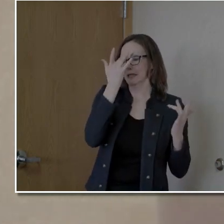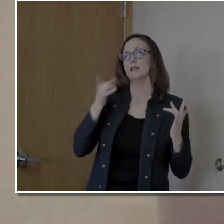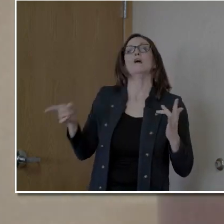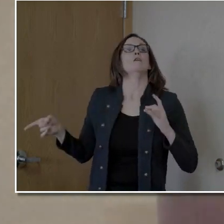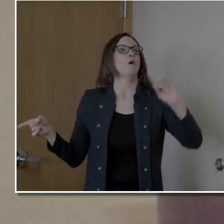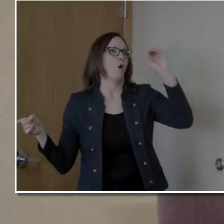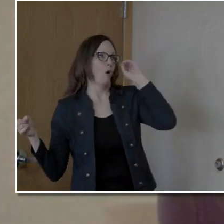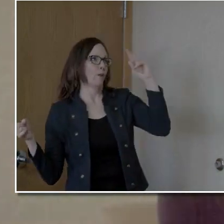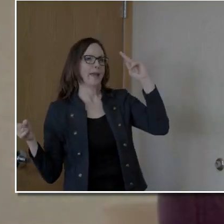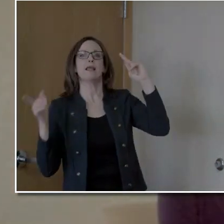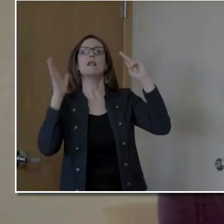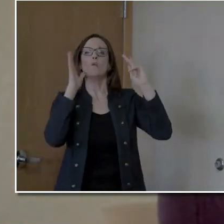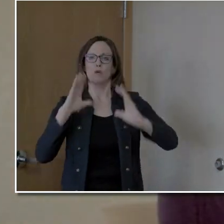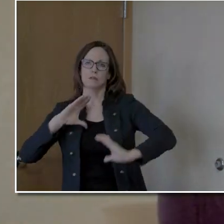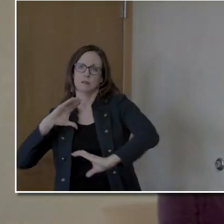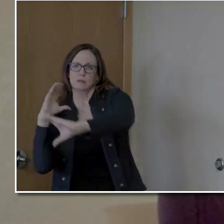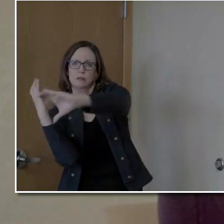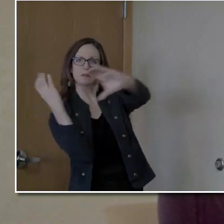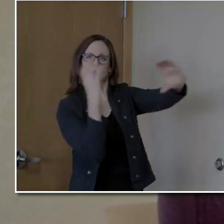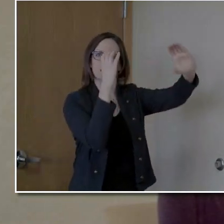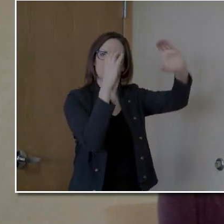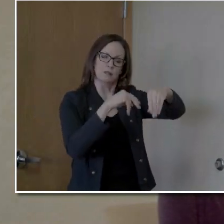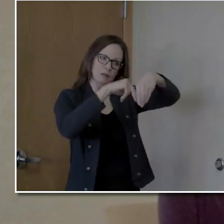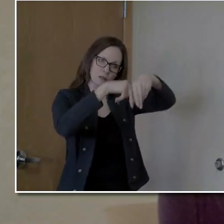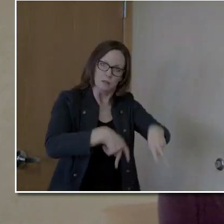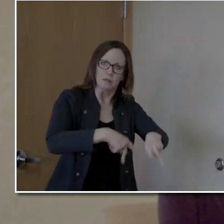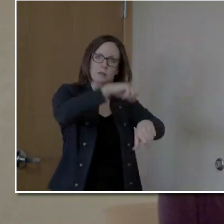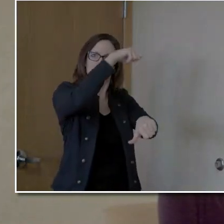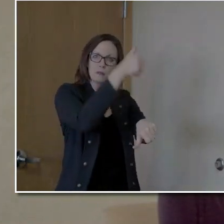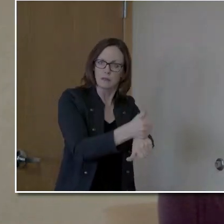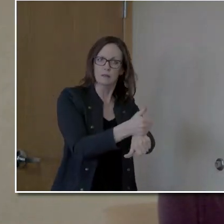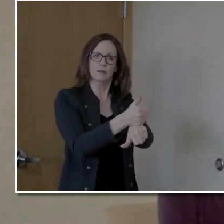Next, we'll go to Meg Jones with the Milwaukee Journal-Sentinel.